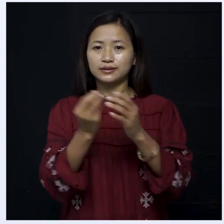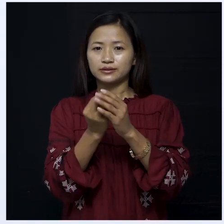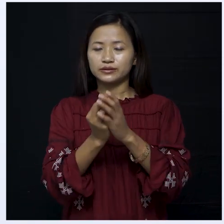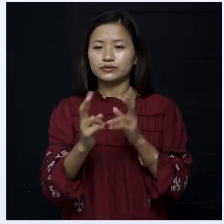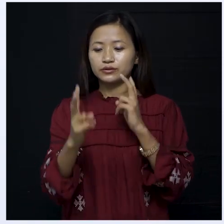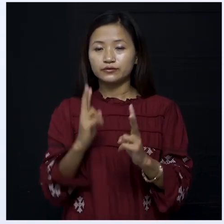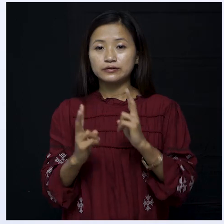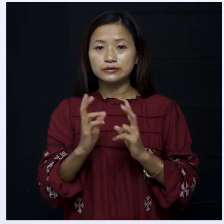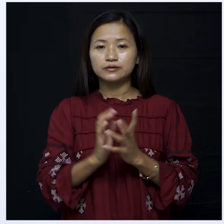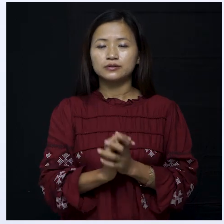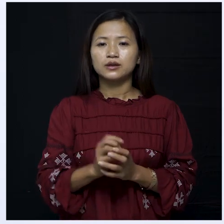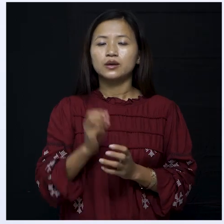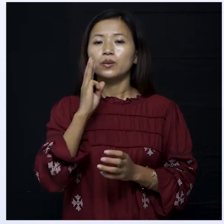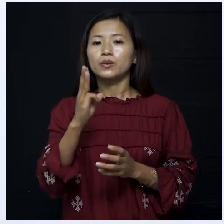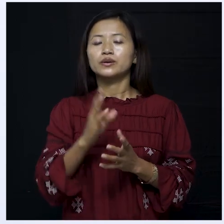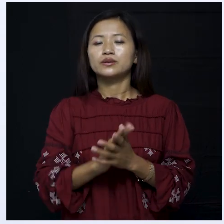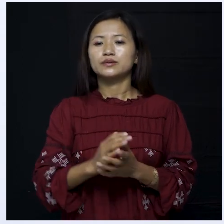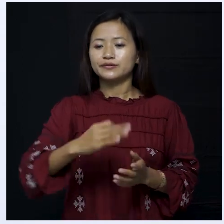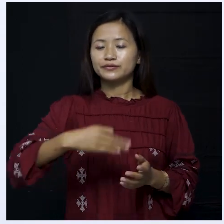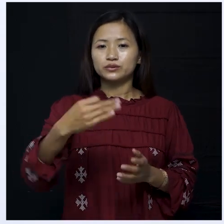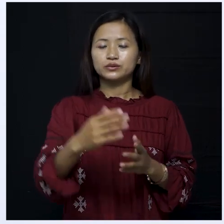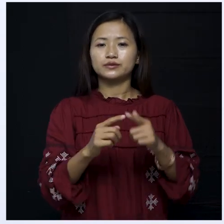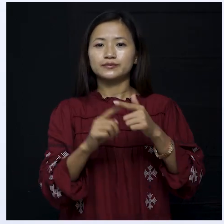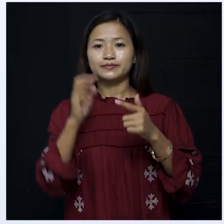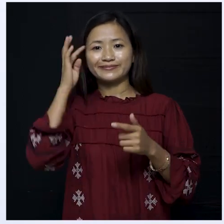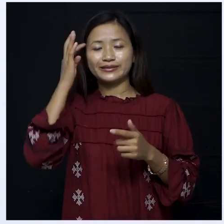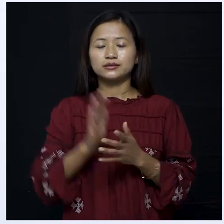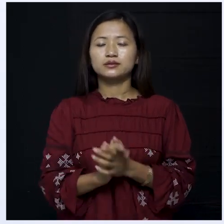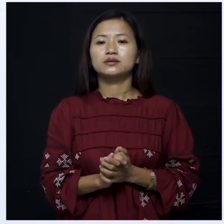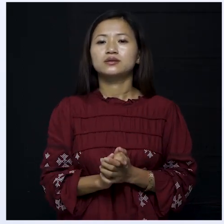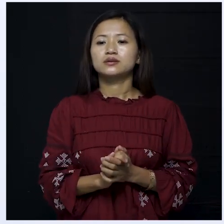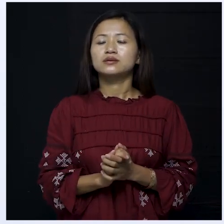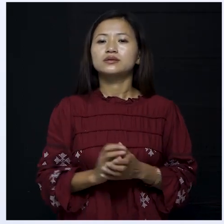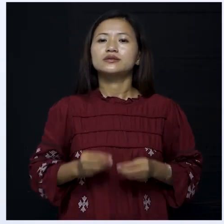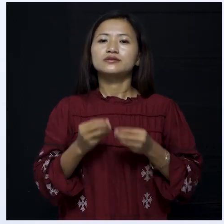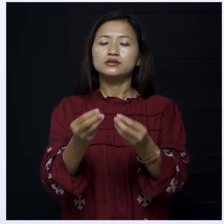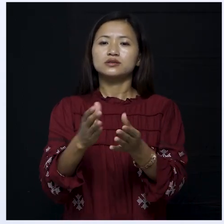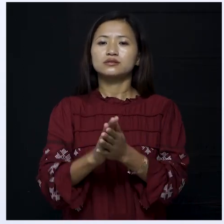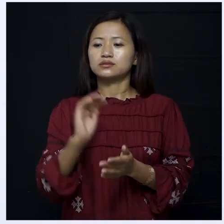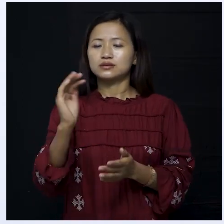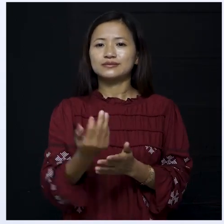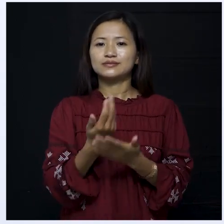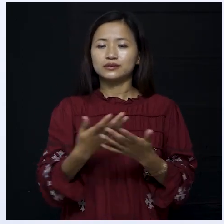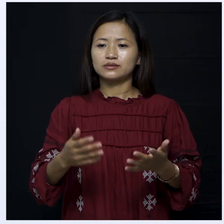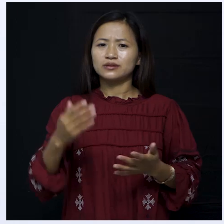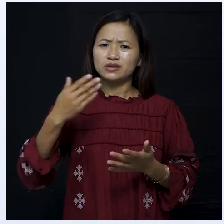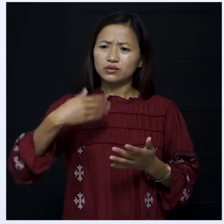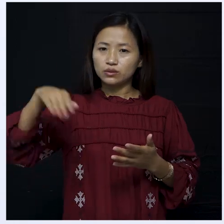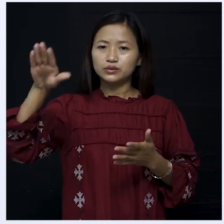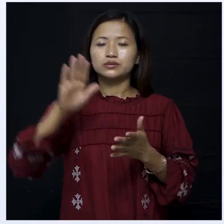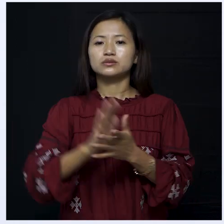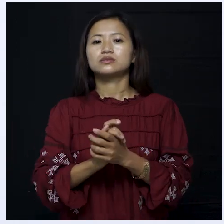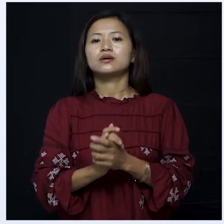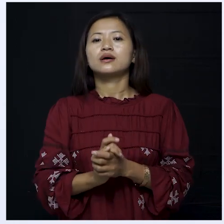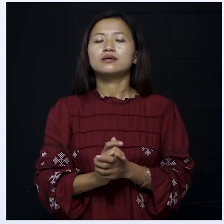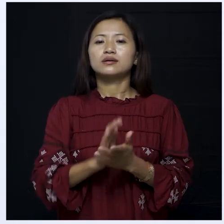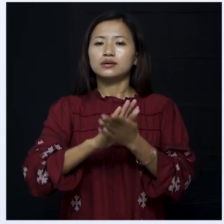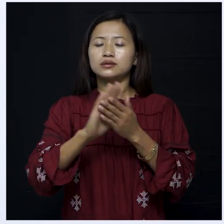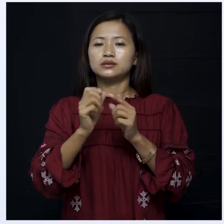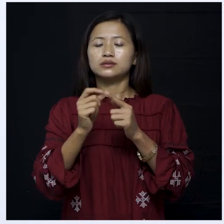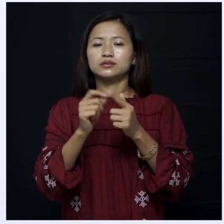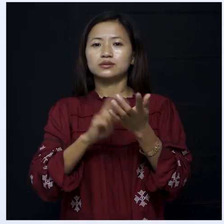verb, will here. So in future tense, this suggests that it is something that is going to happen, or it